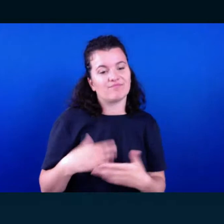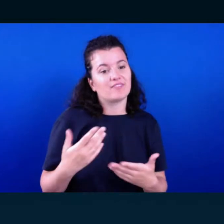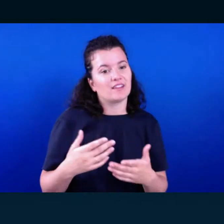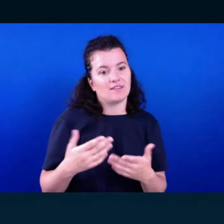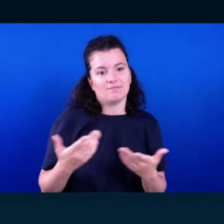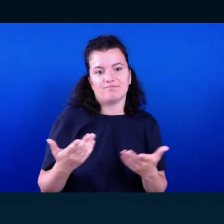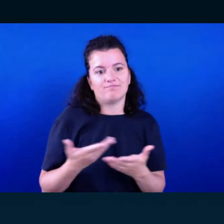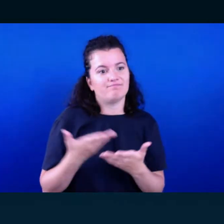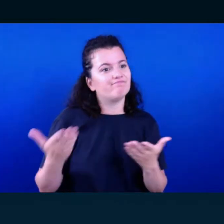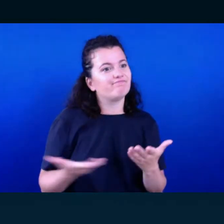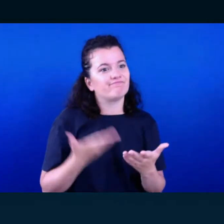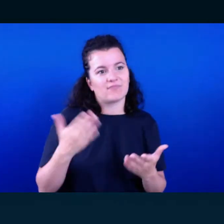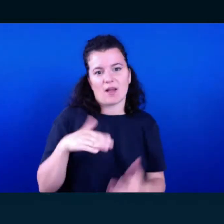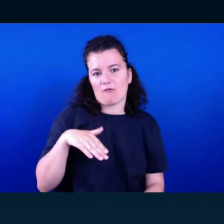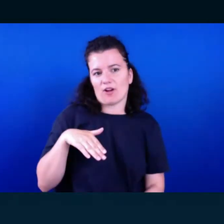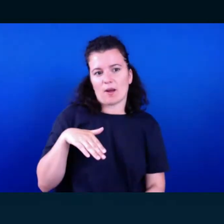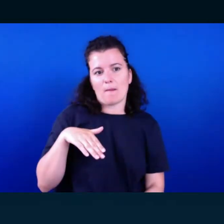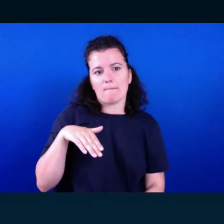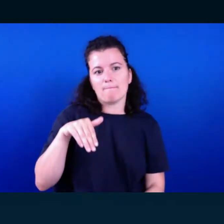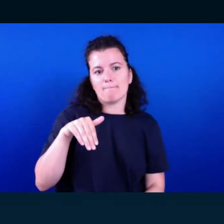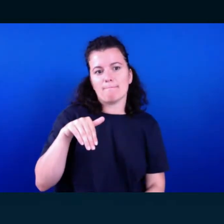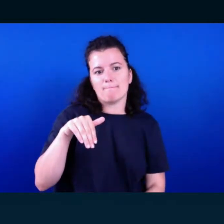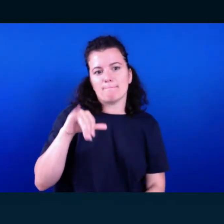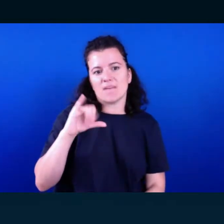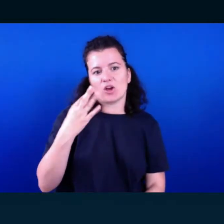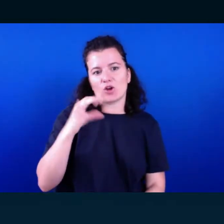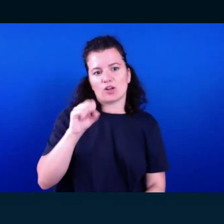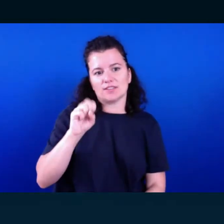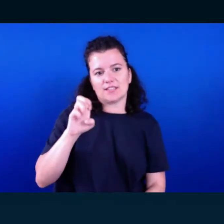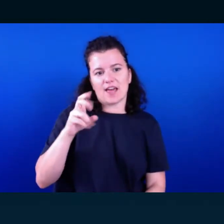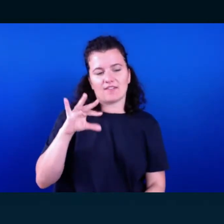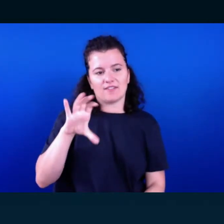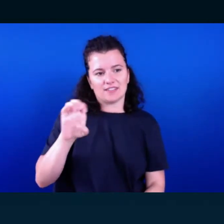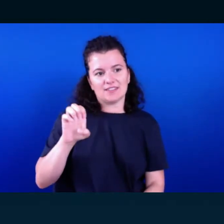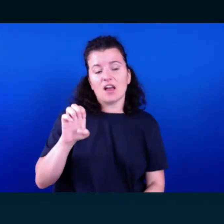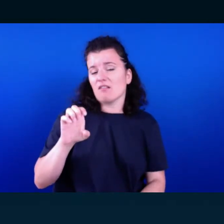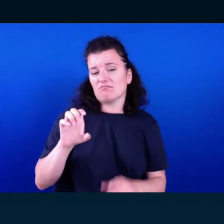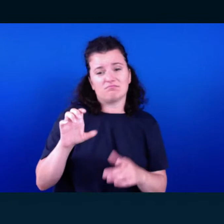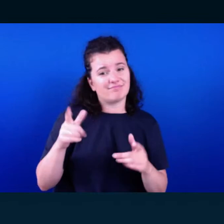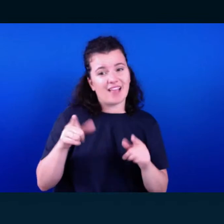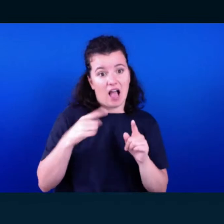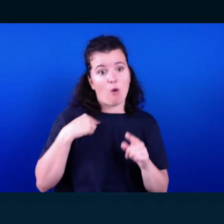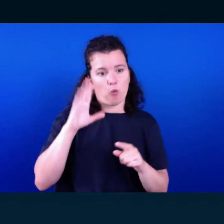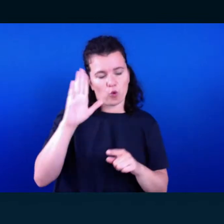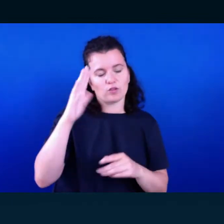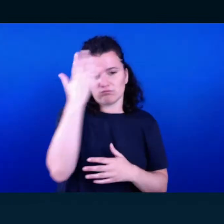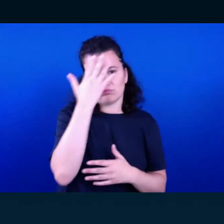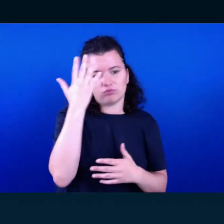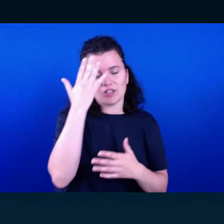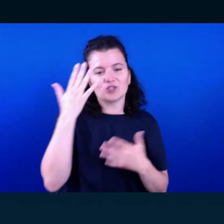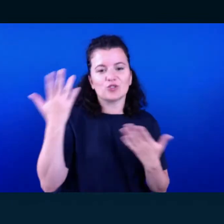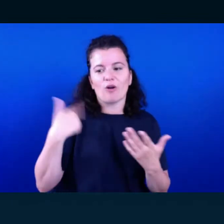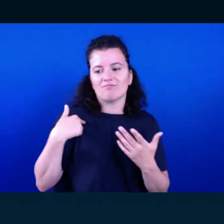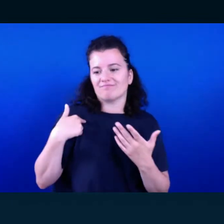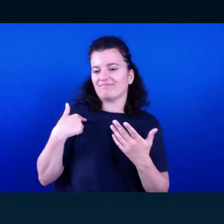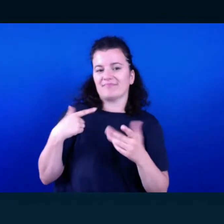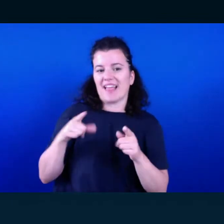with Docker and everything. There's a lot of orchestration going on. So here's what Tye is doing for us. First of